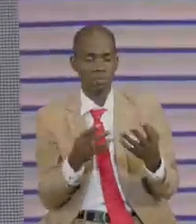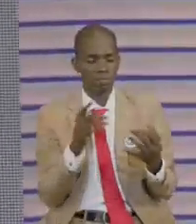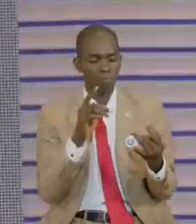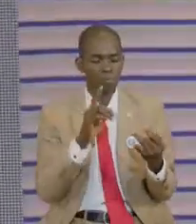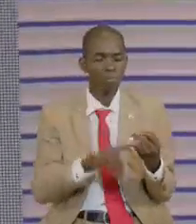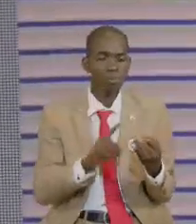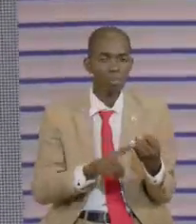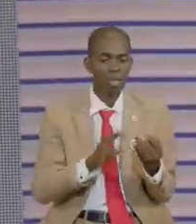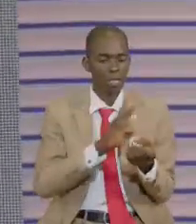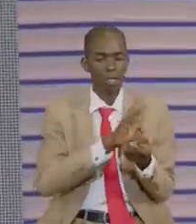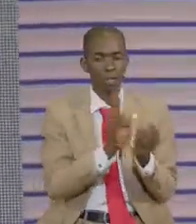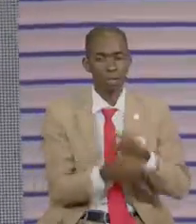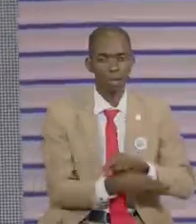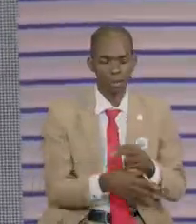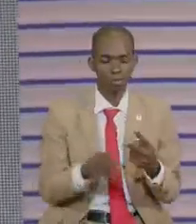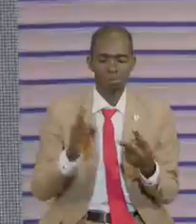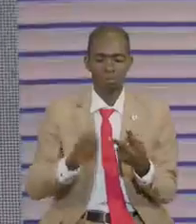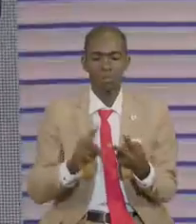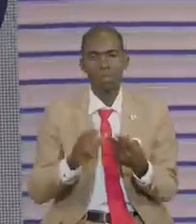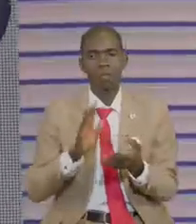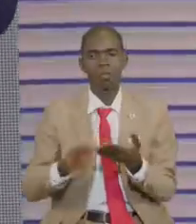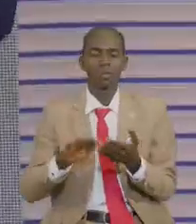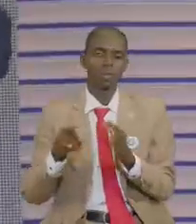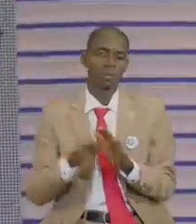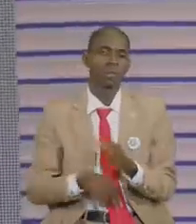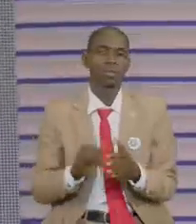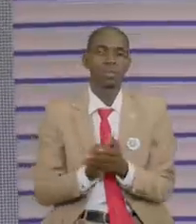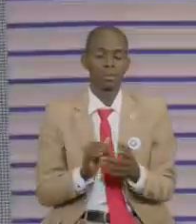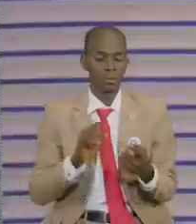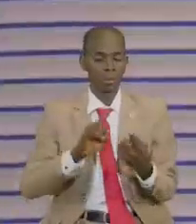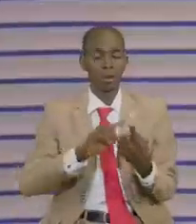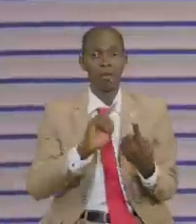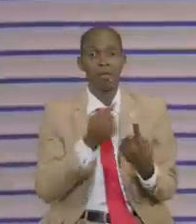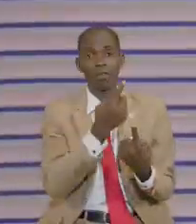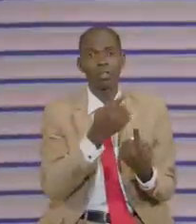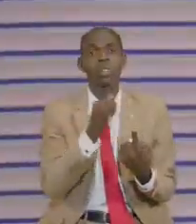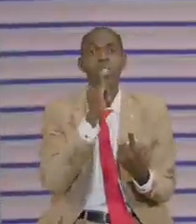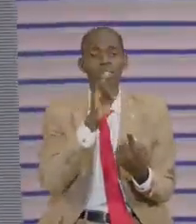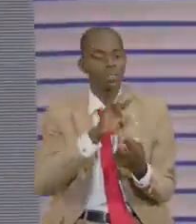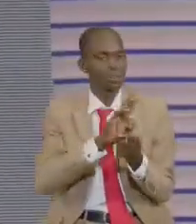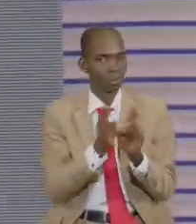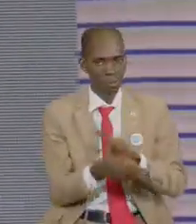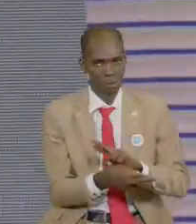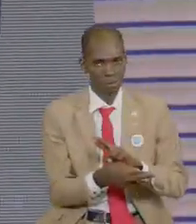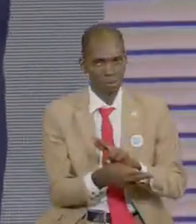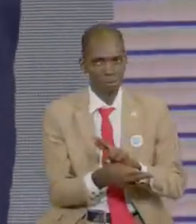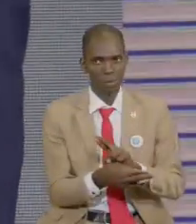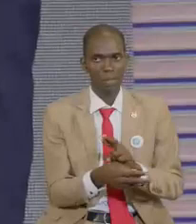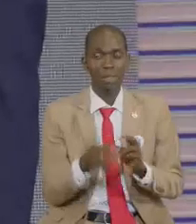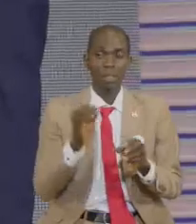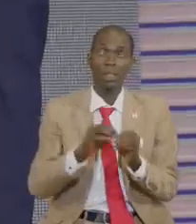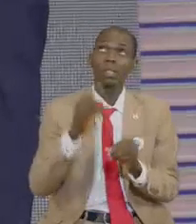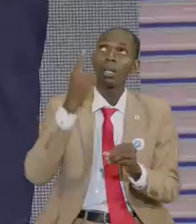forgiveness. And the first one is repentance. In the sight of